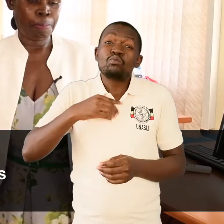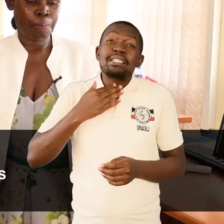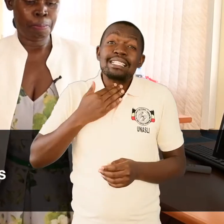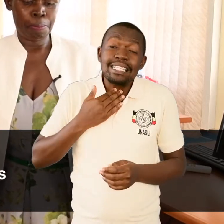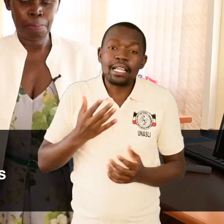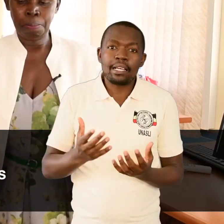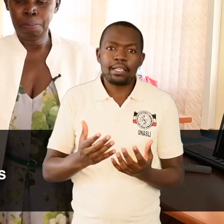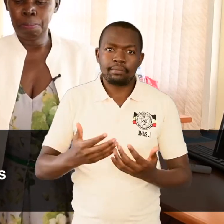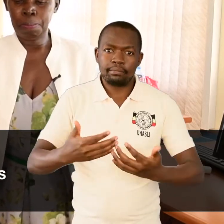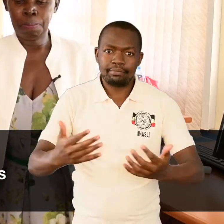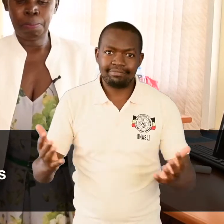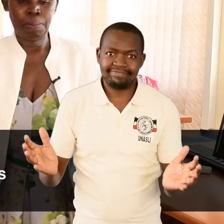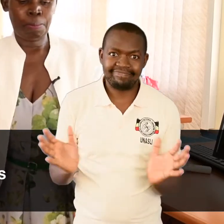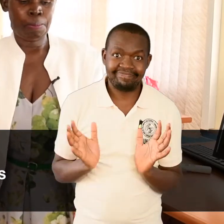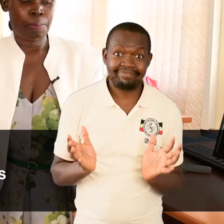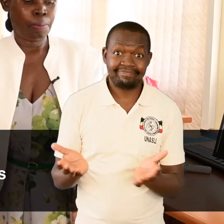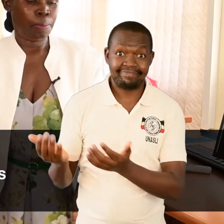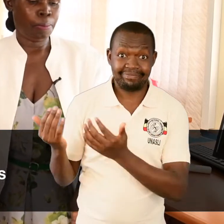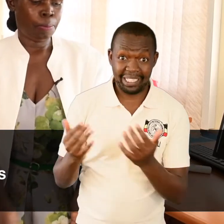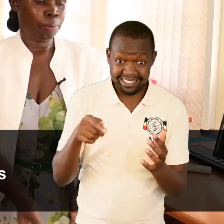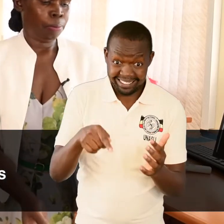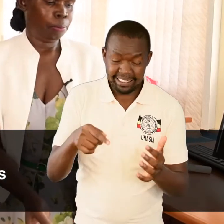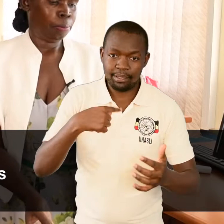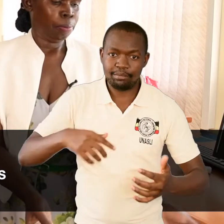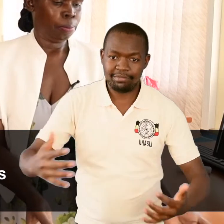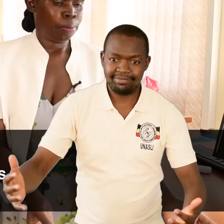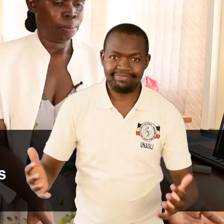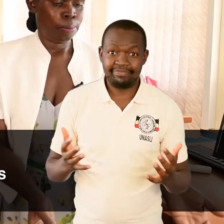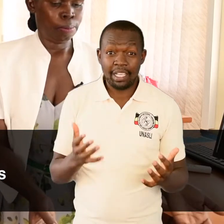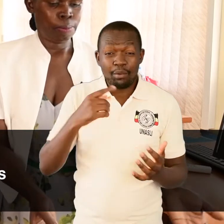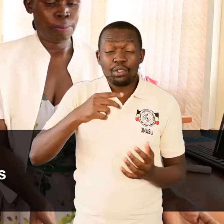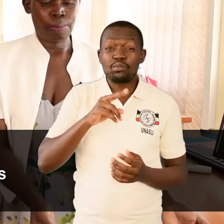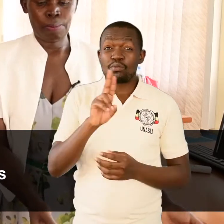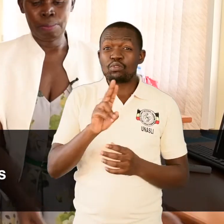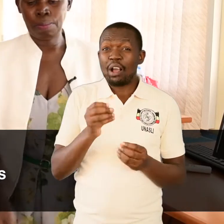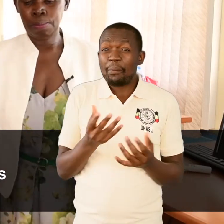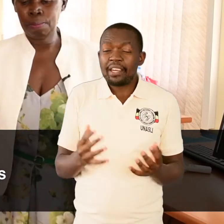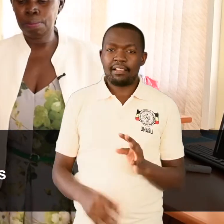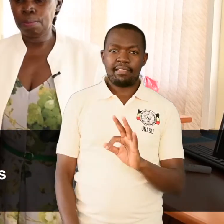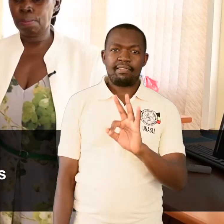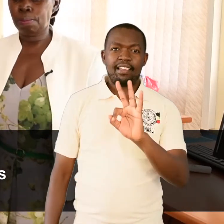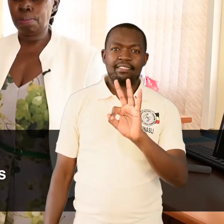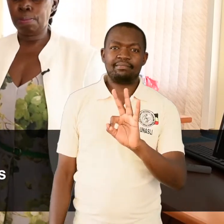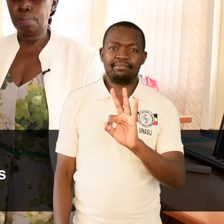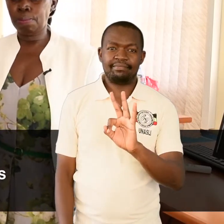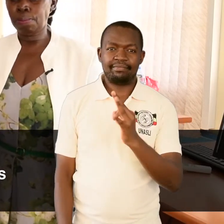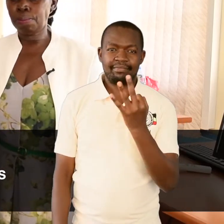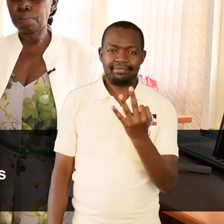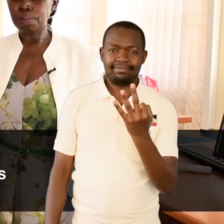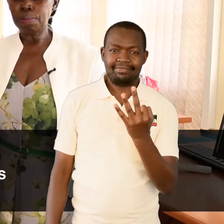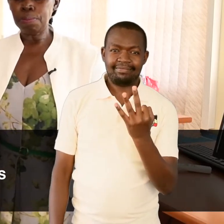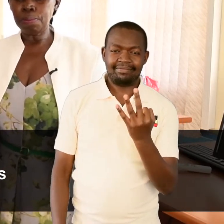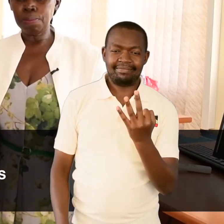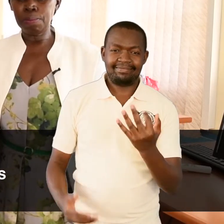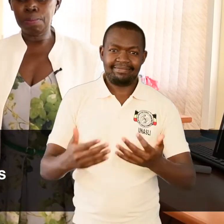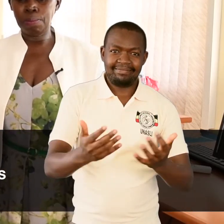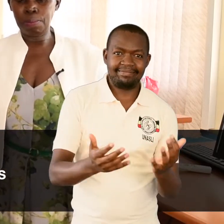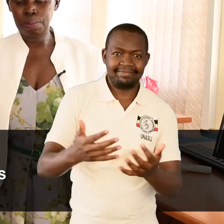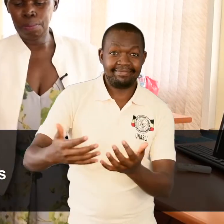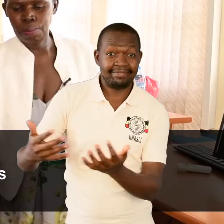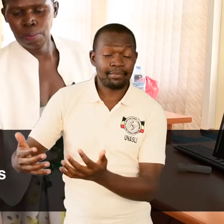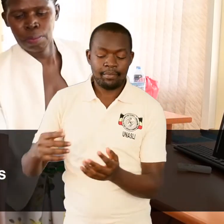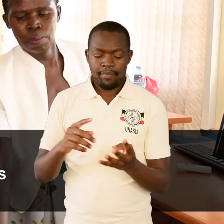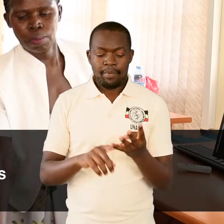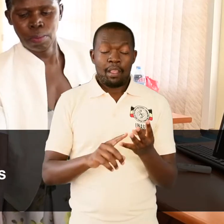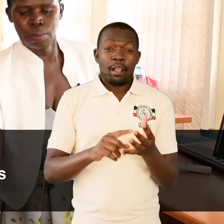case, we are going to use 3 basins. And then we shall need a pair of gloves